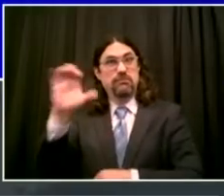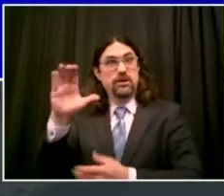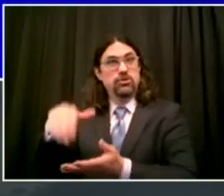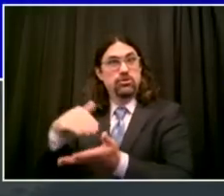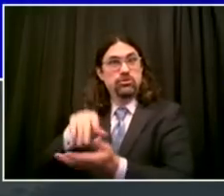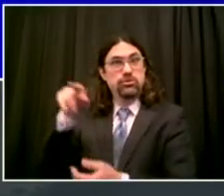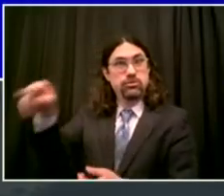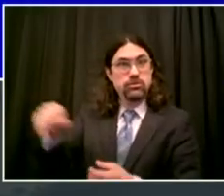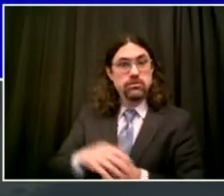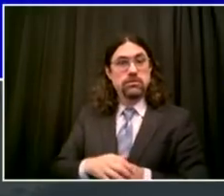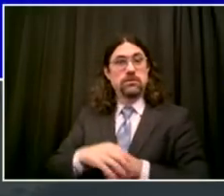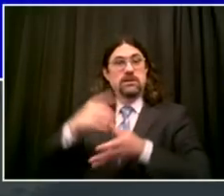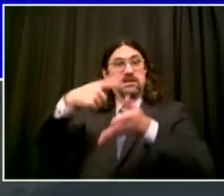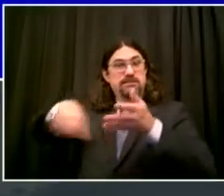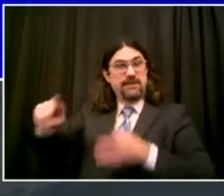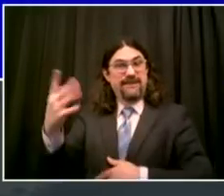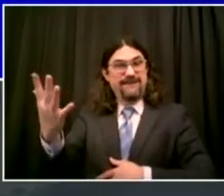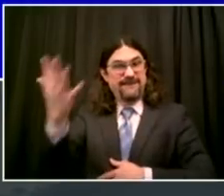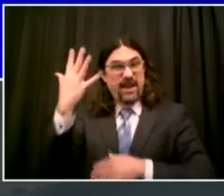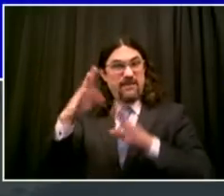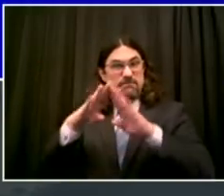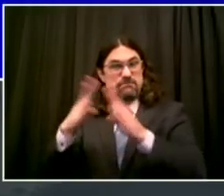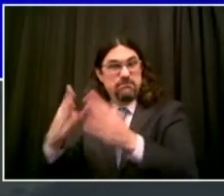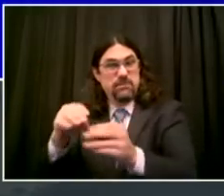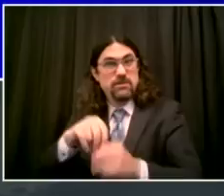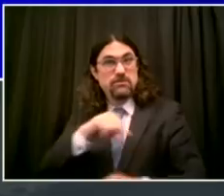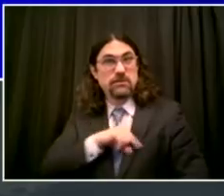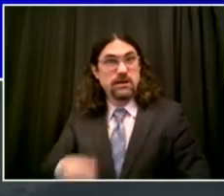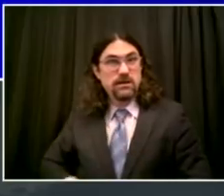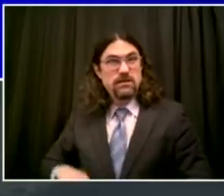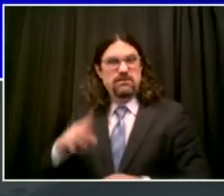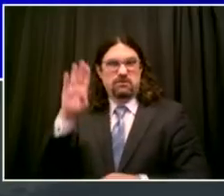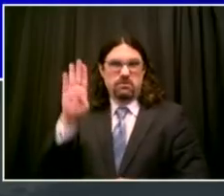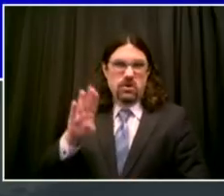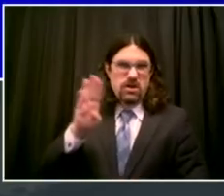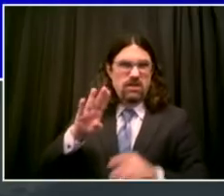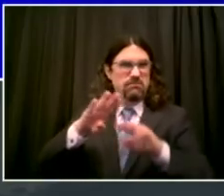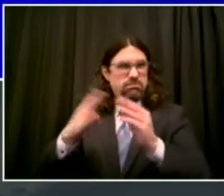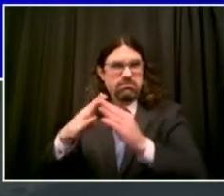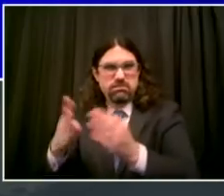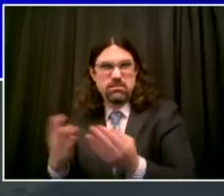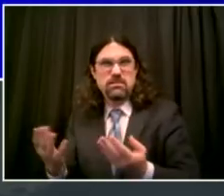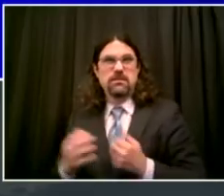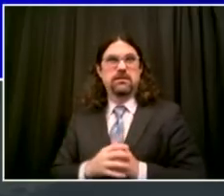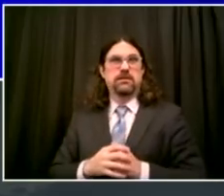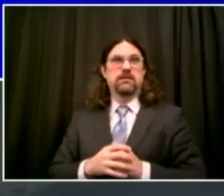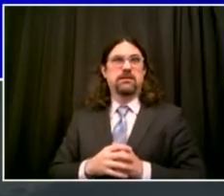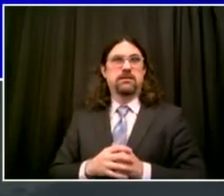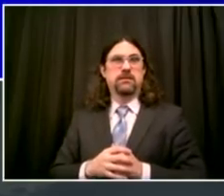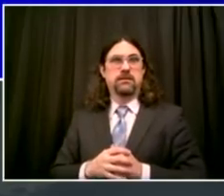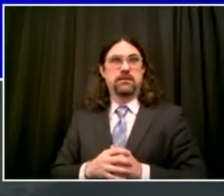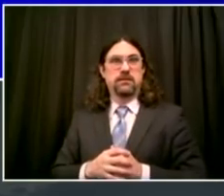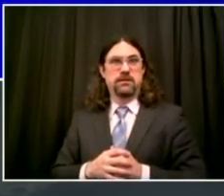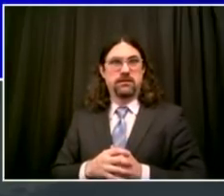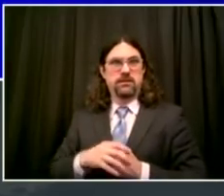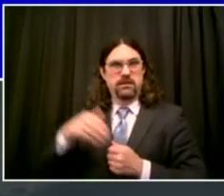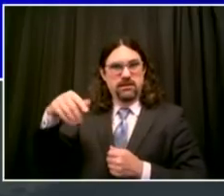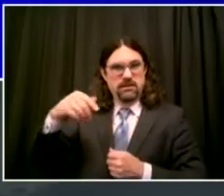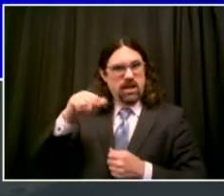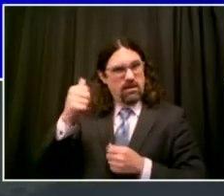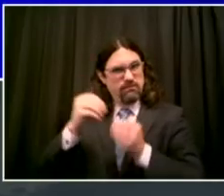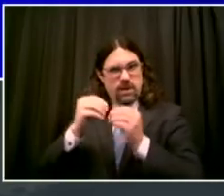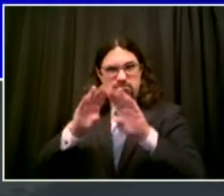then after June 15th, 4 more will open in the Bronx, Manhattan, Queens, and Staten